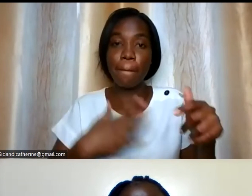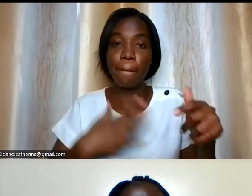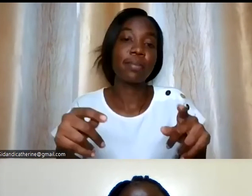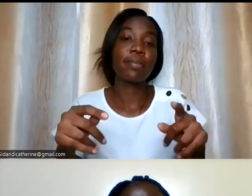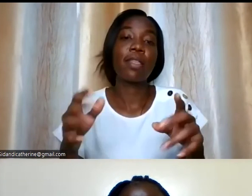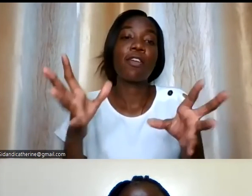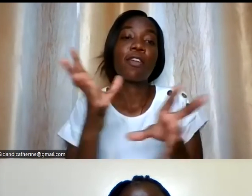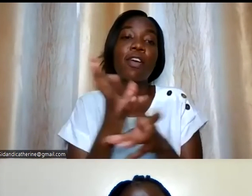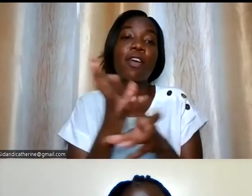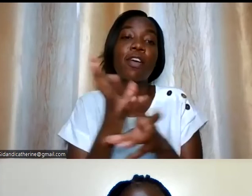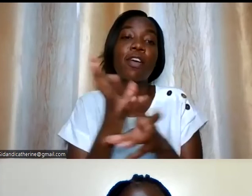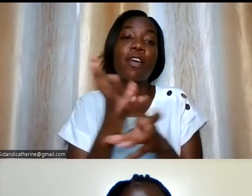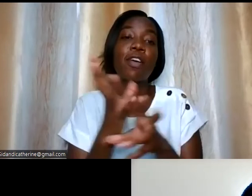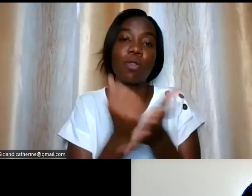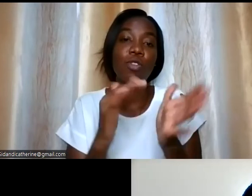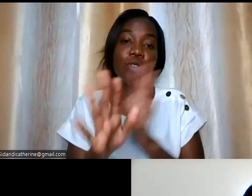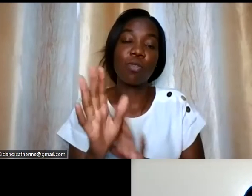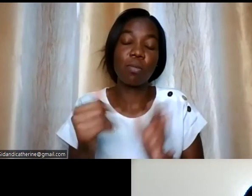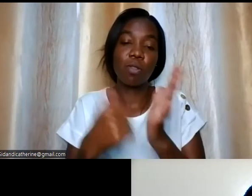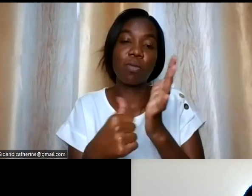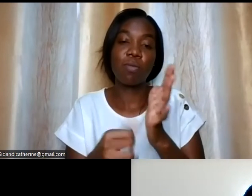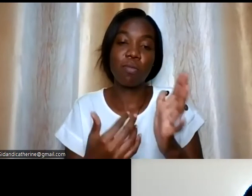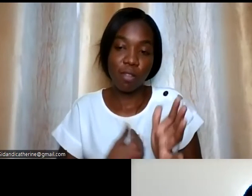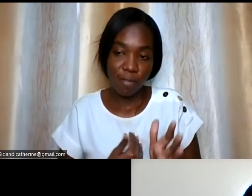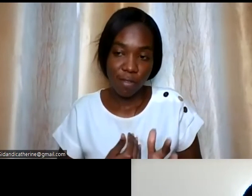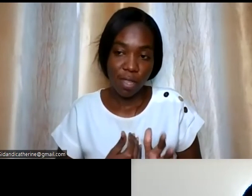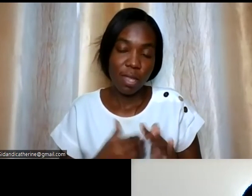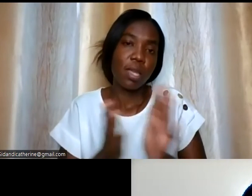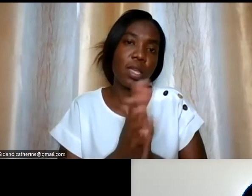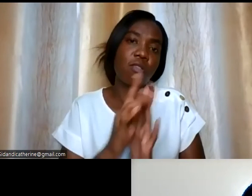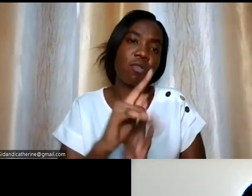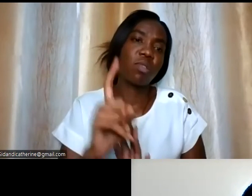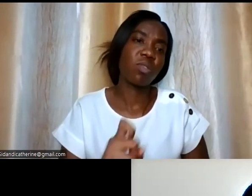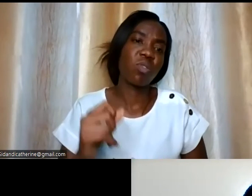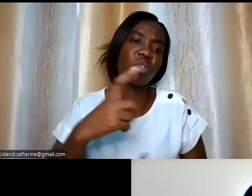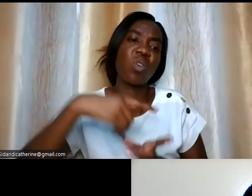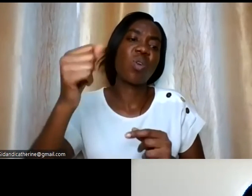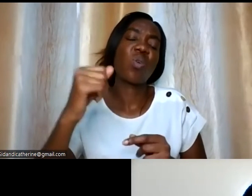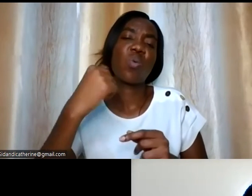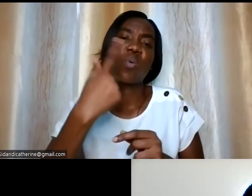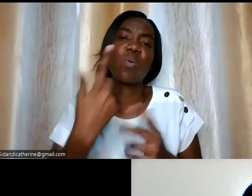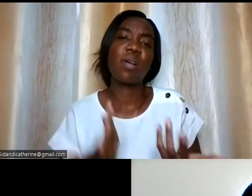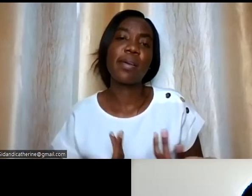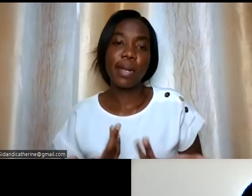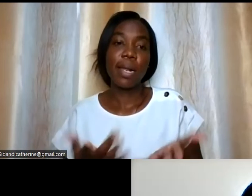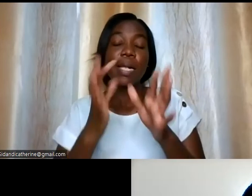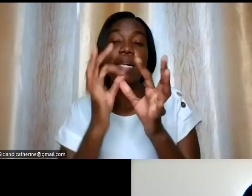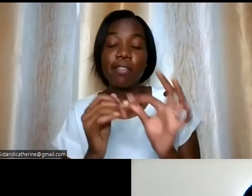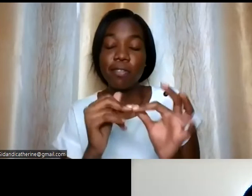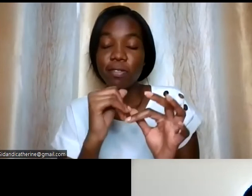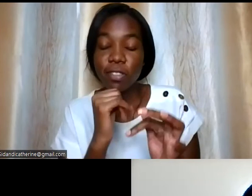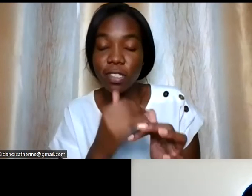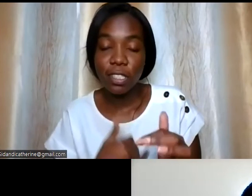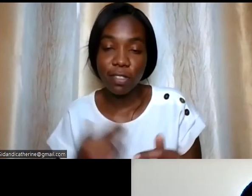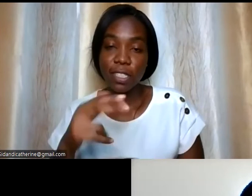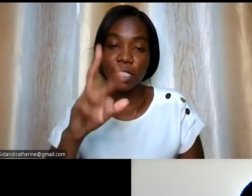your employees have a problem, the question is, who do they go to? If you do not have a HR person, the